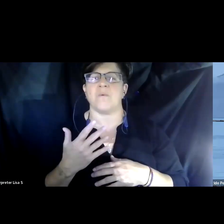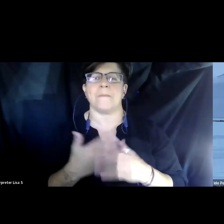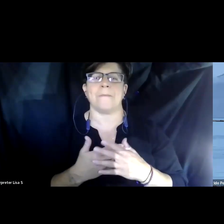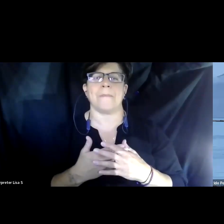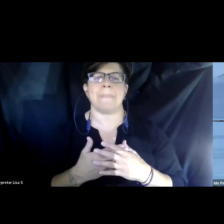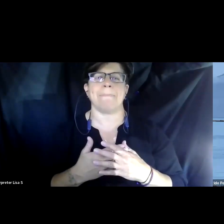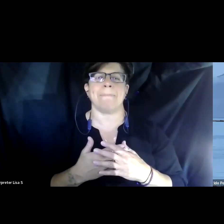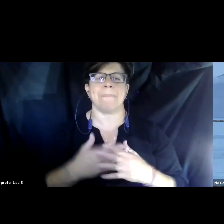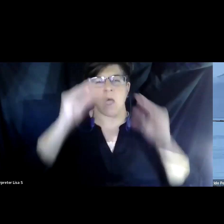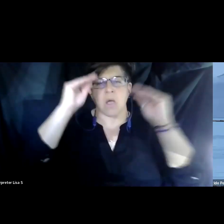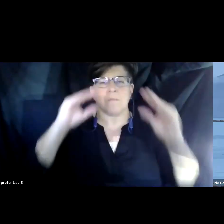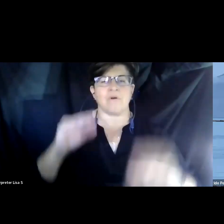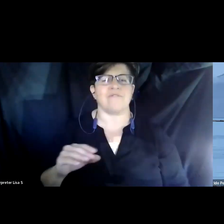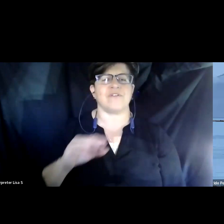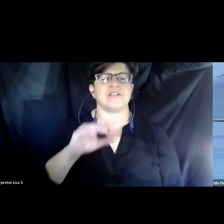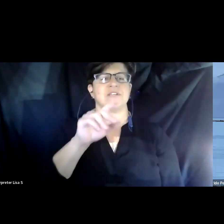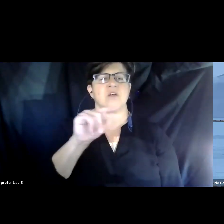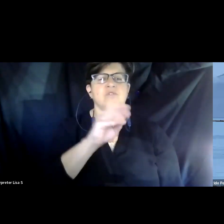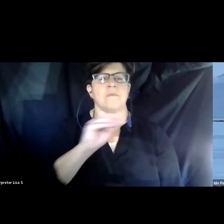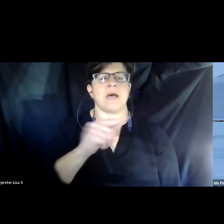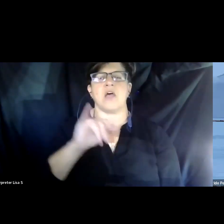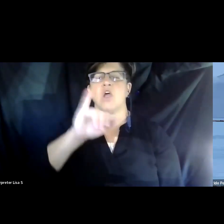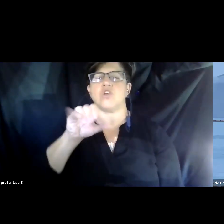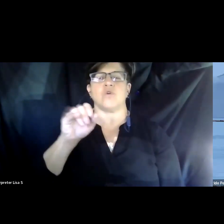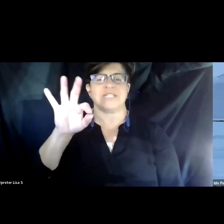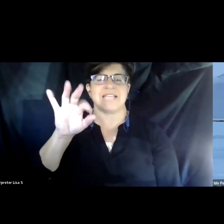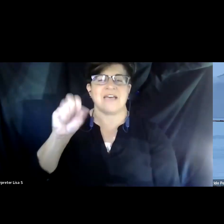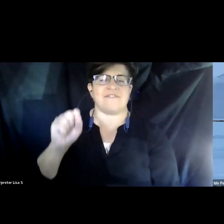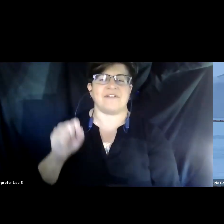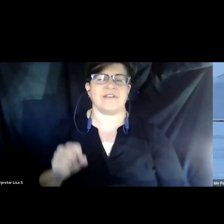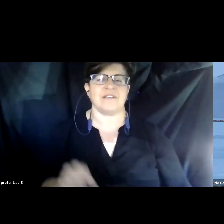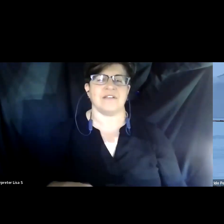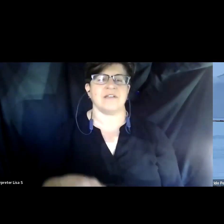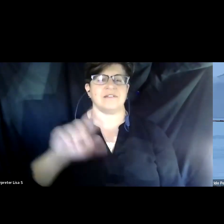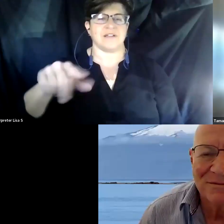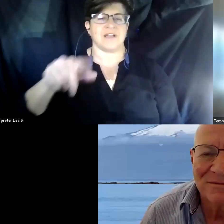Professor Tamar Ben Yosef from the Technion. And Tamar, the floor is yours.